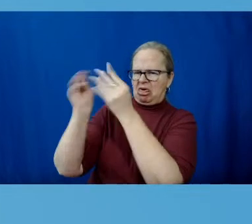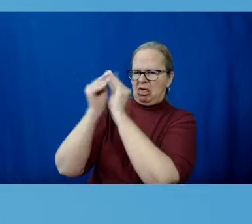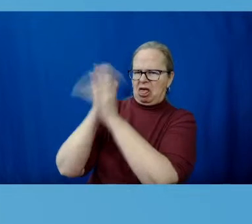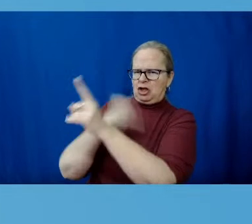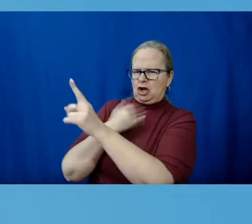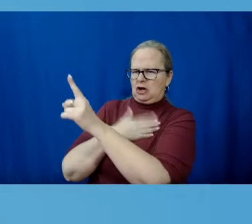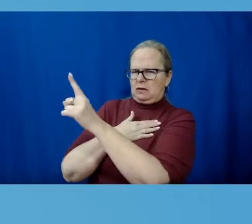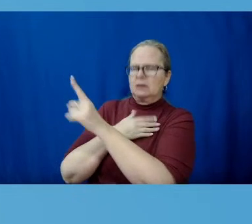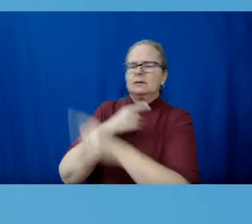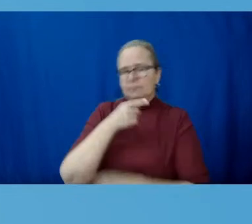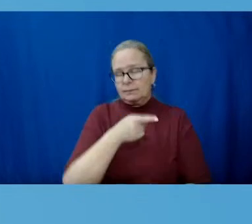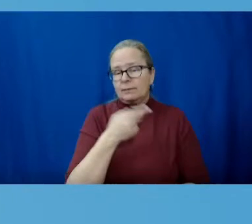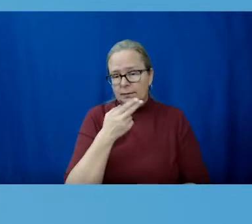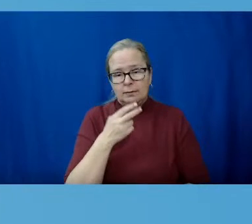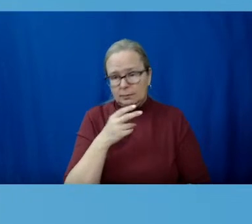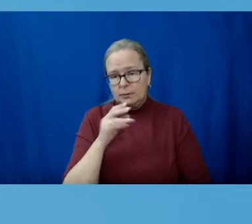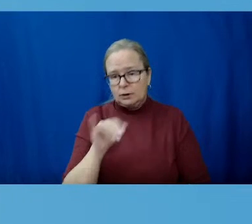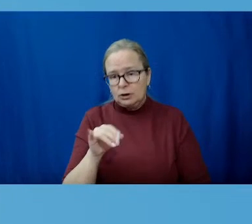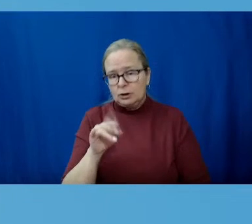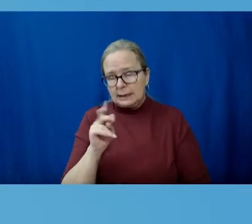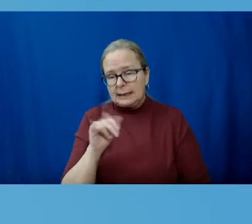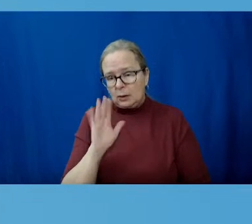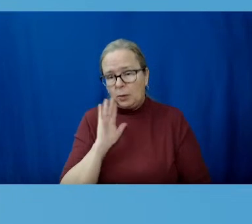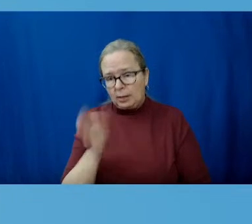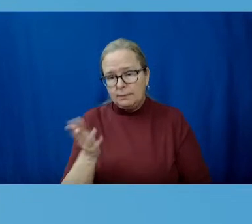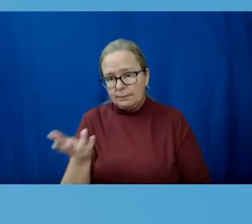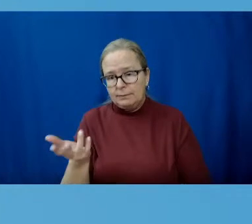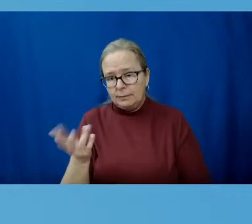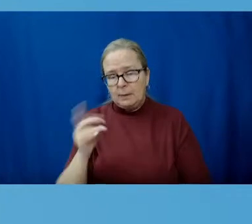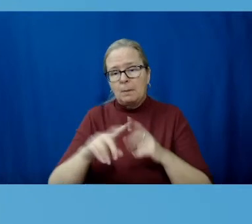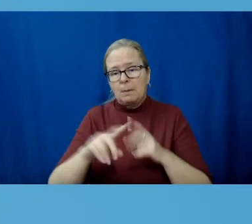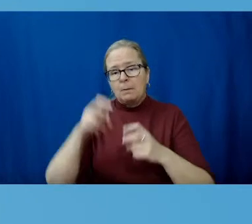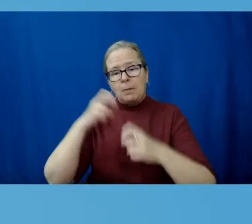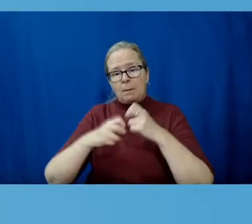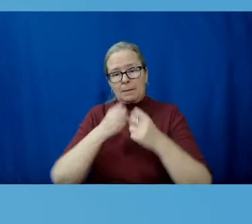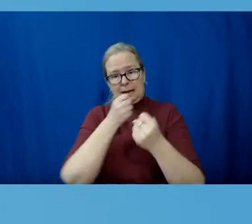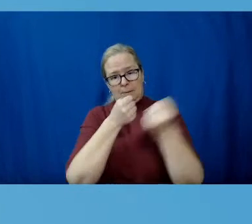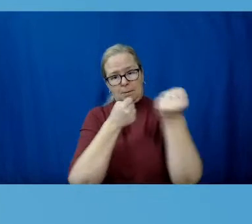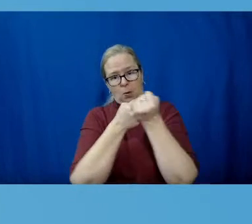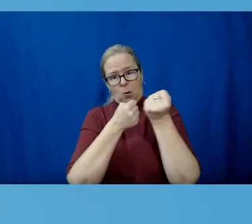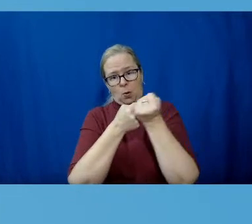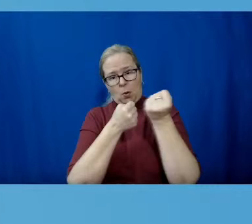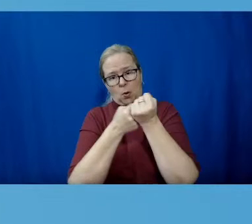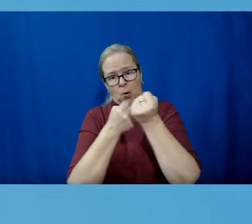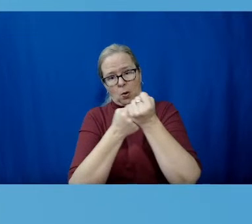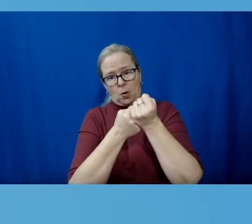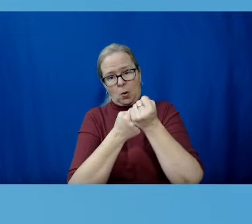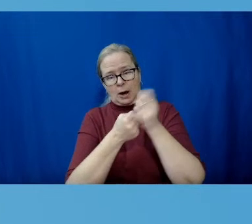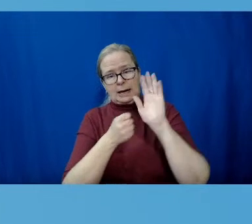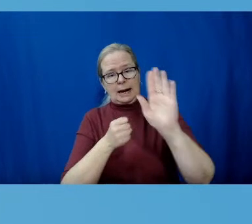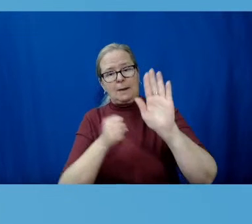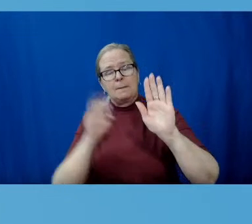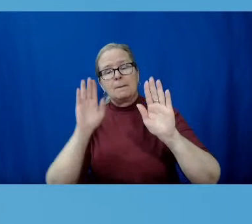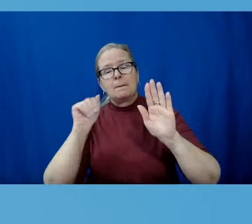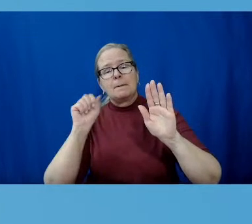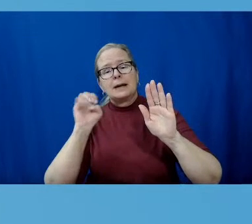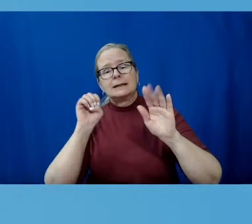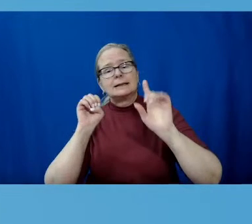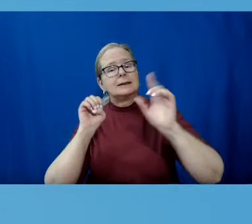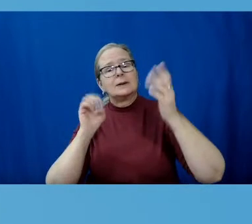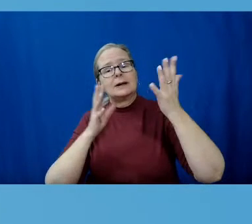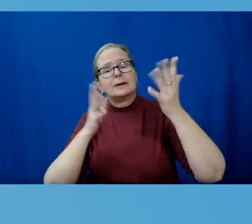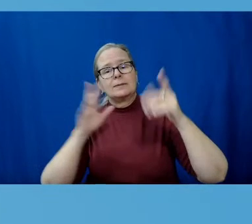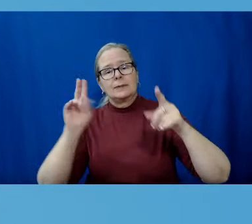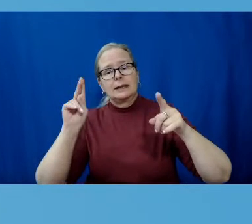conservative conservatives, who think that Kenney has not done enough to bash Trudeau. They want to see him out there